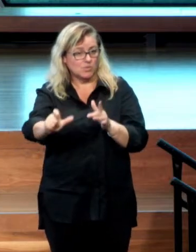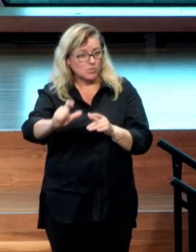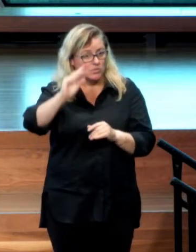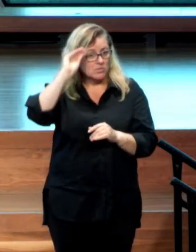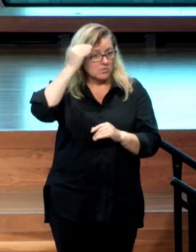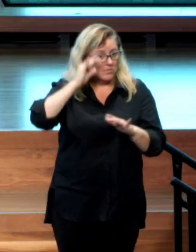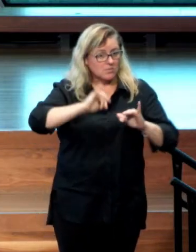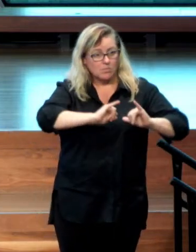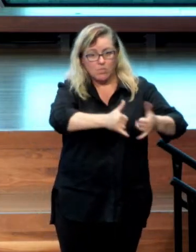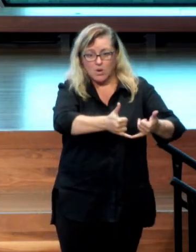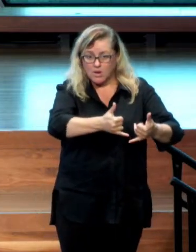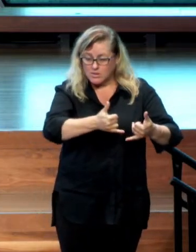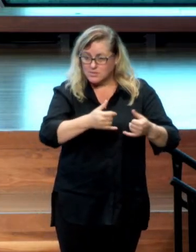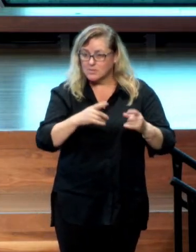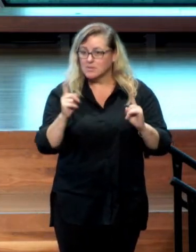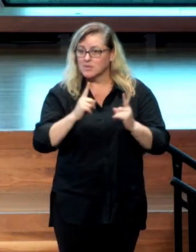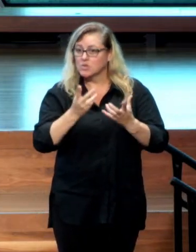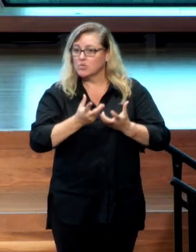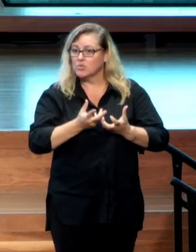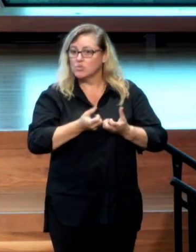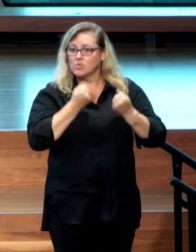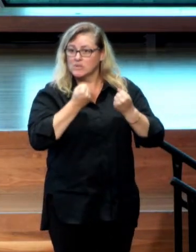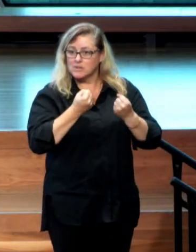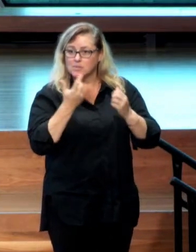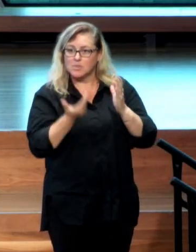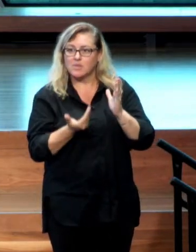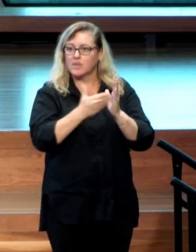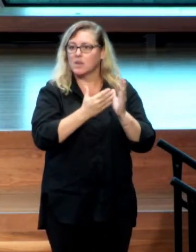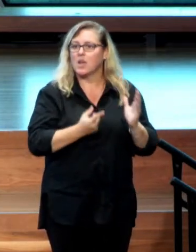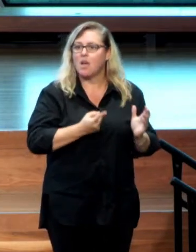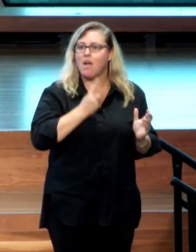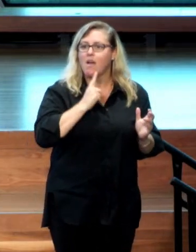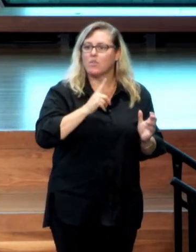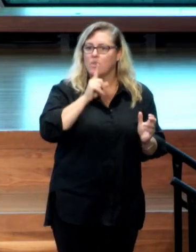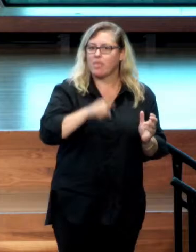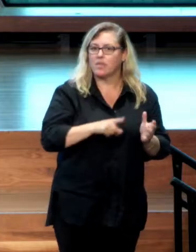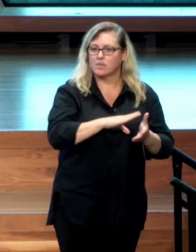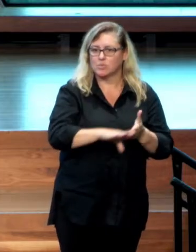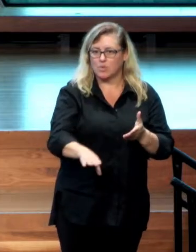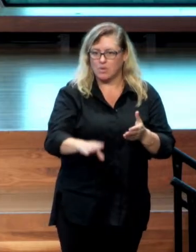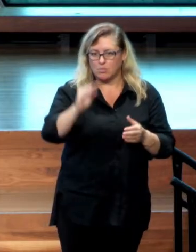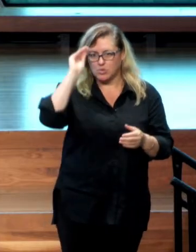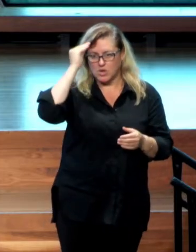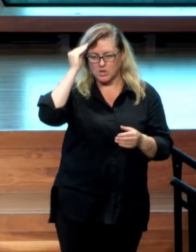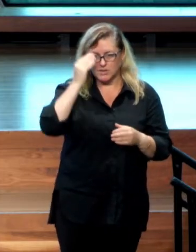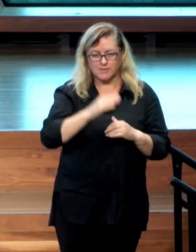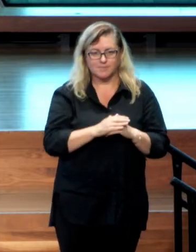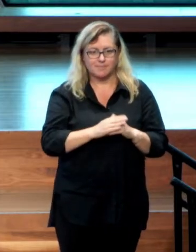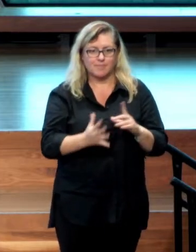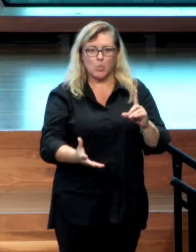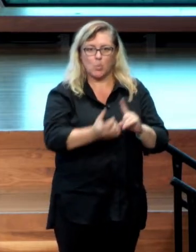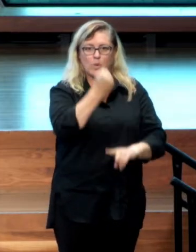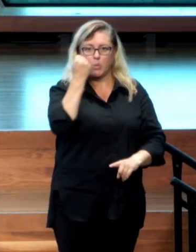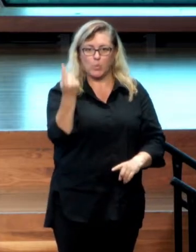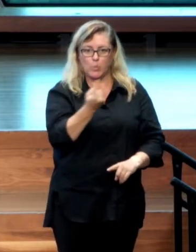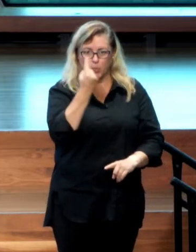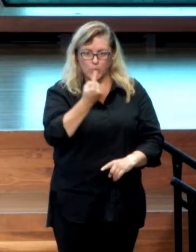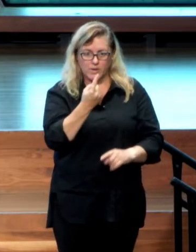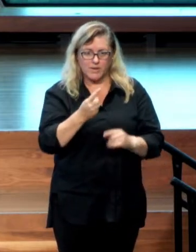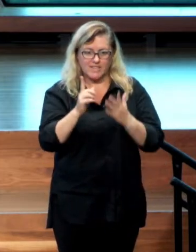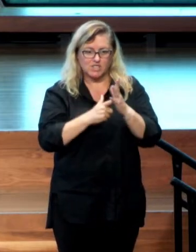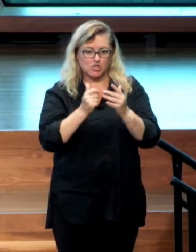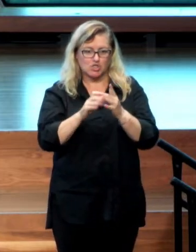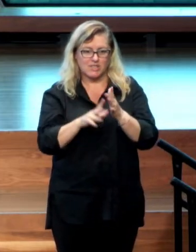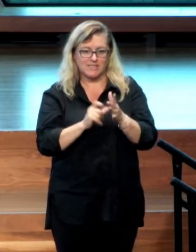for Literature and the recipient of the additional $100,000 prize. And the winner is